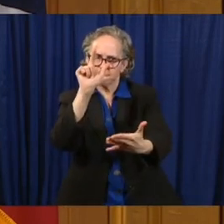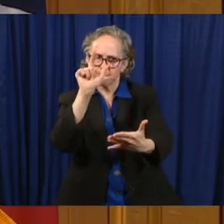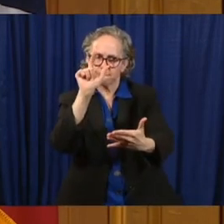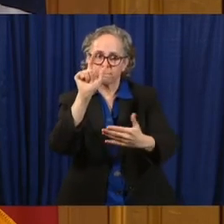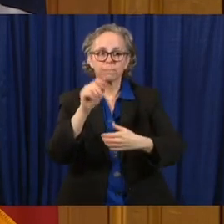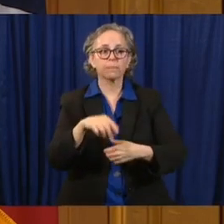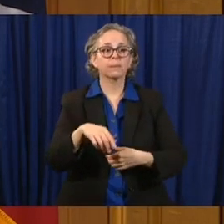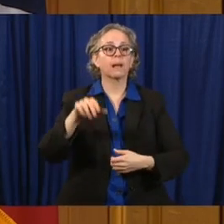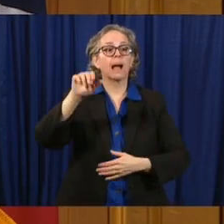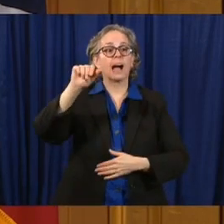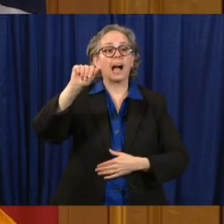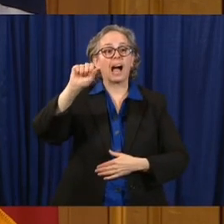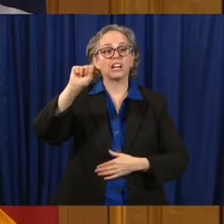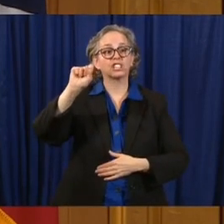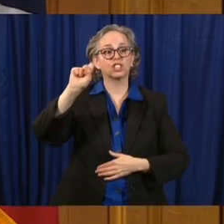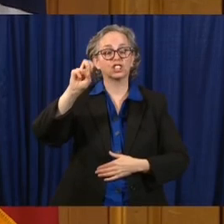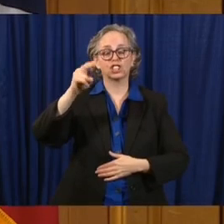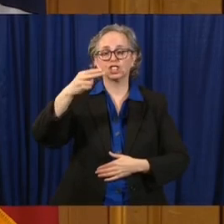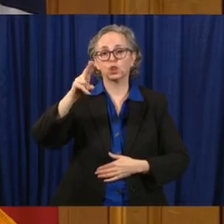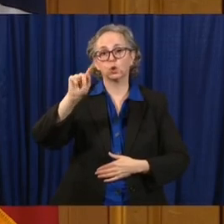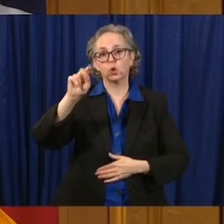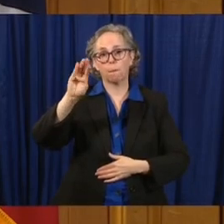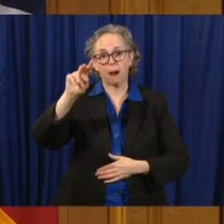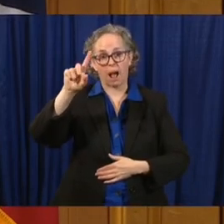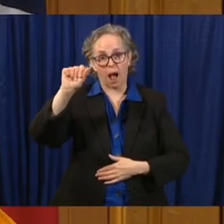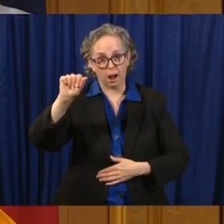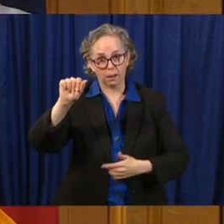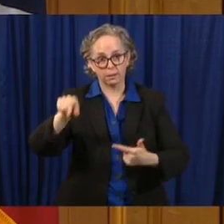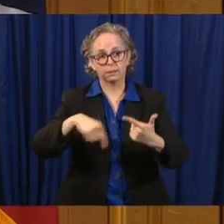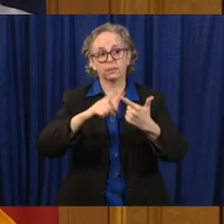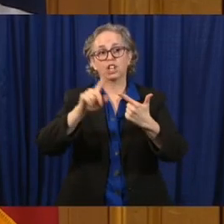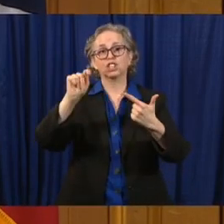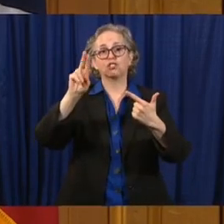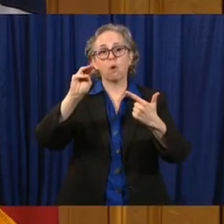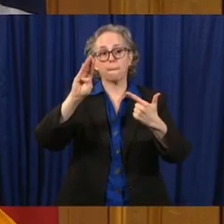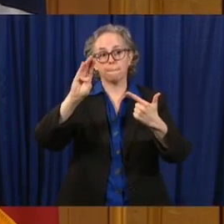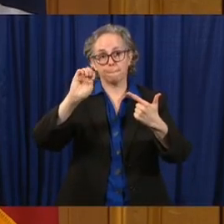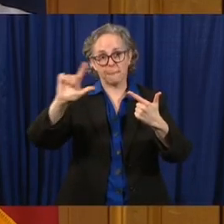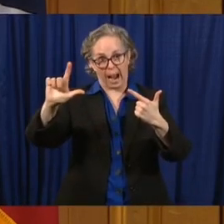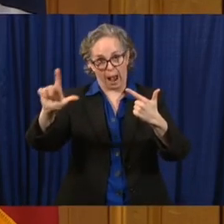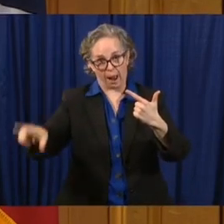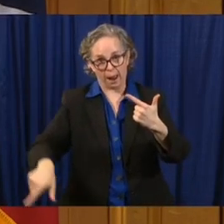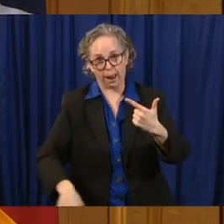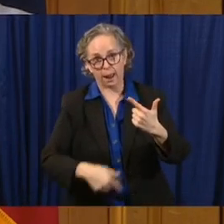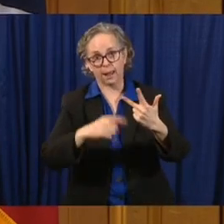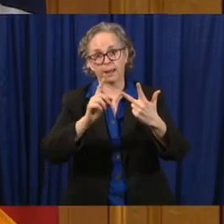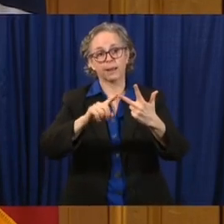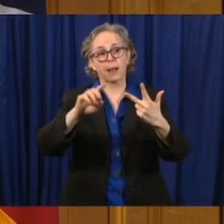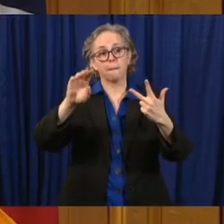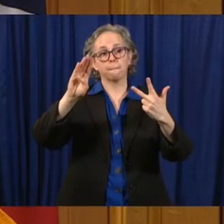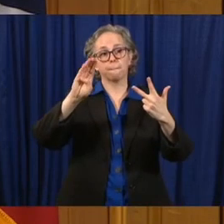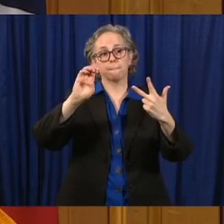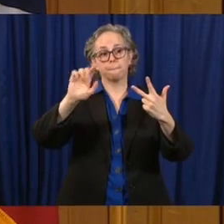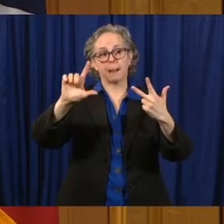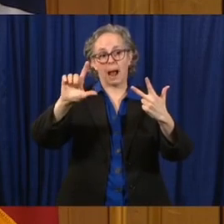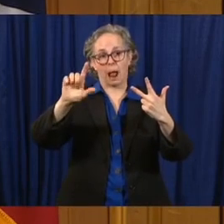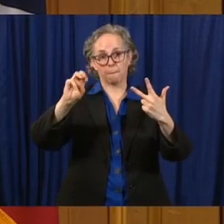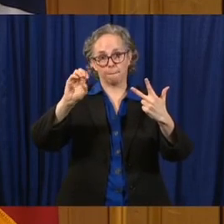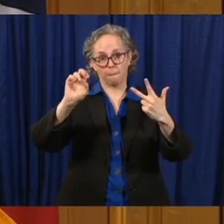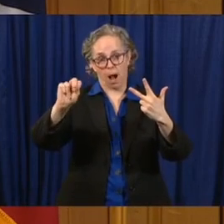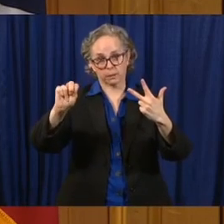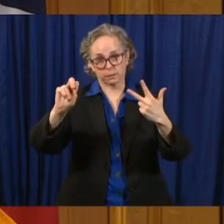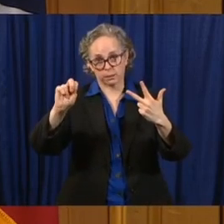Trumbull, Mahoning, Columbiana, Jefferson, and Belmont counties. So those sales of liquor in